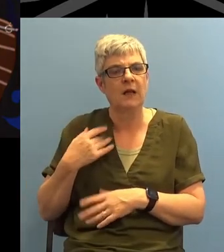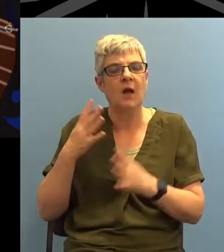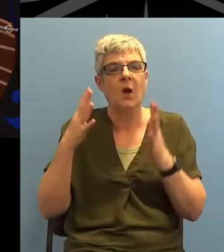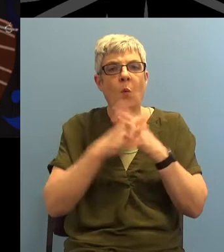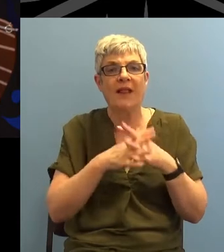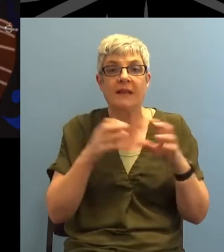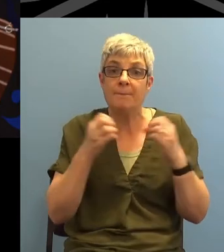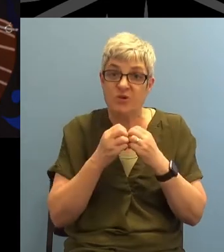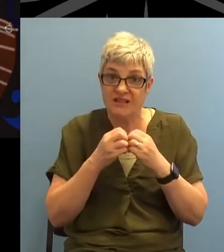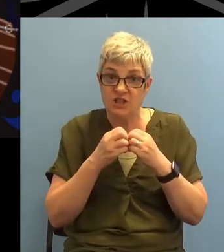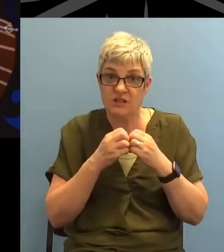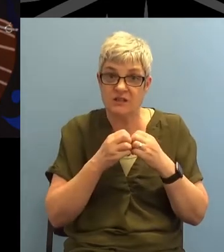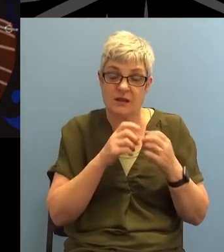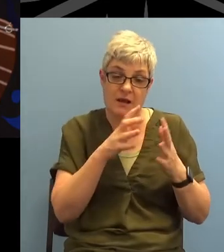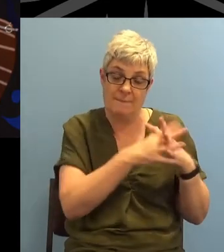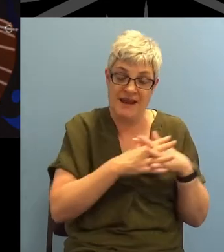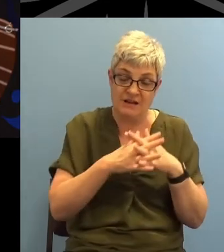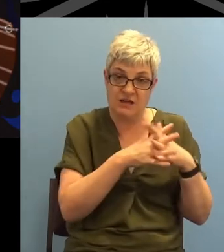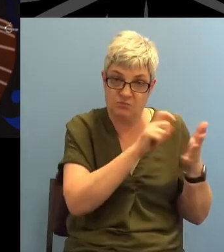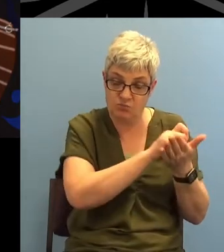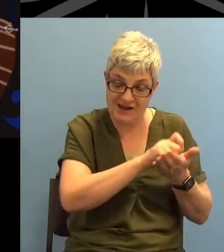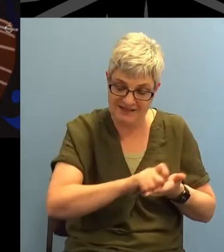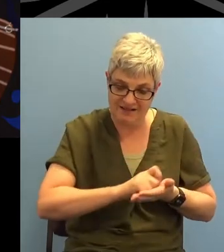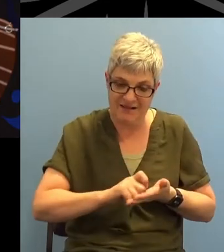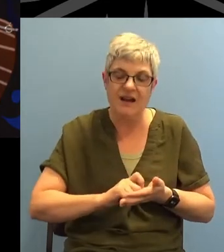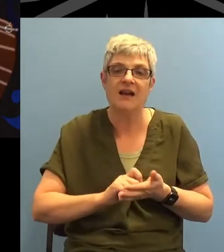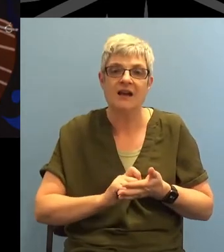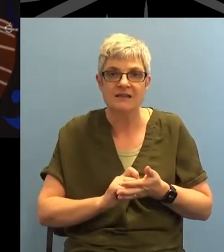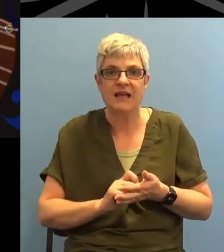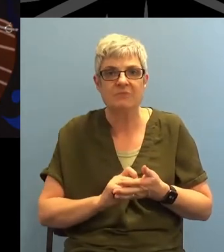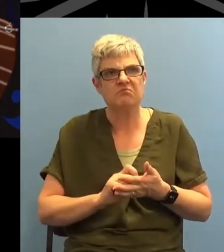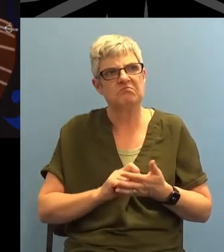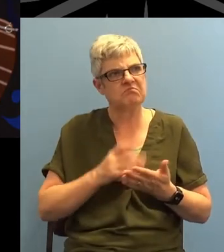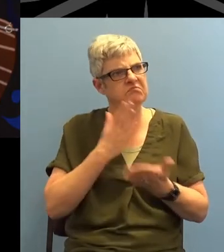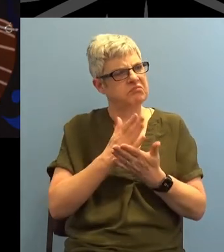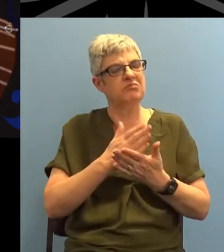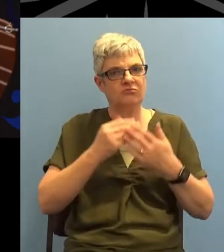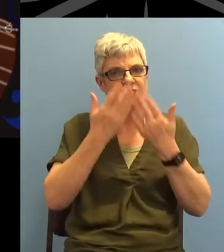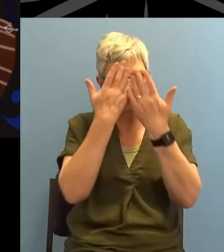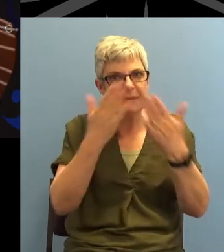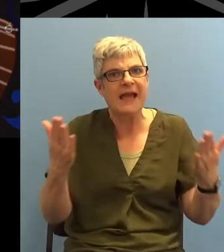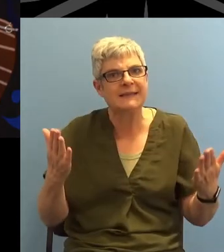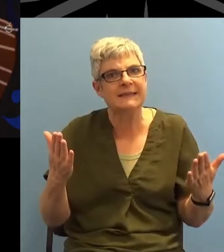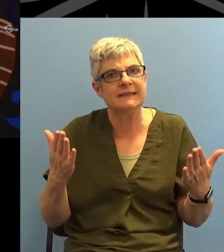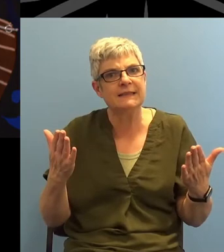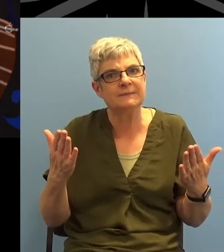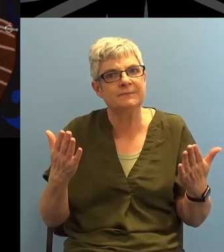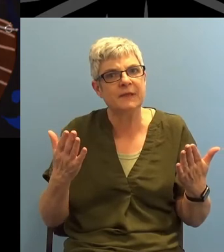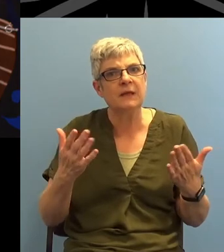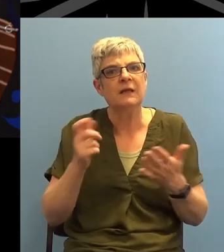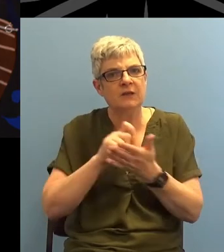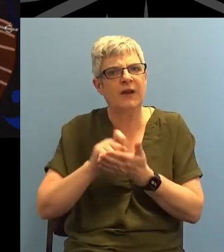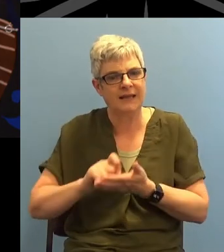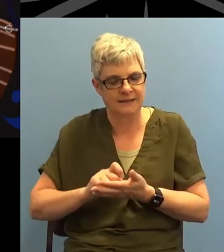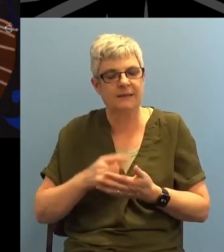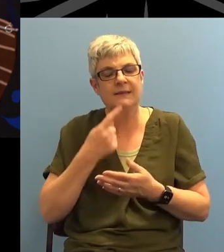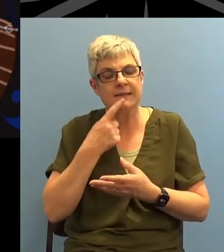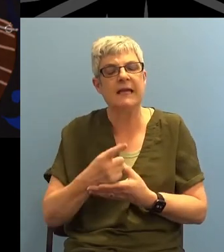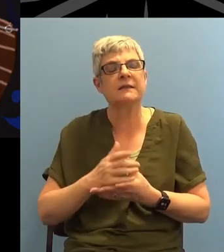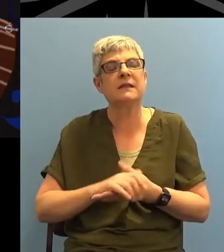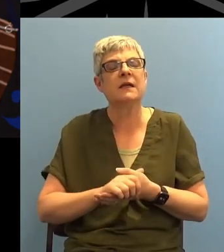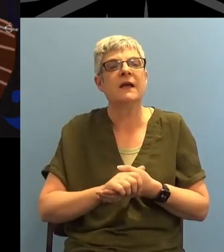Bridges is an American author whose work in this area is highly respected by many. And what he suggests is that there is